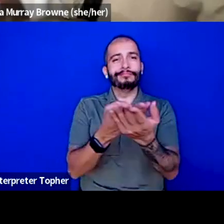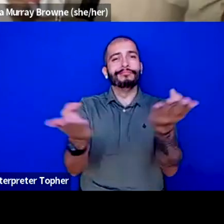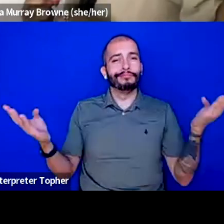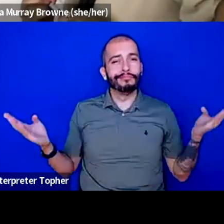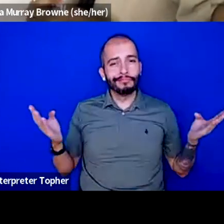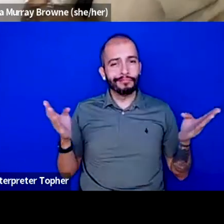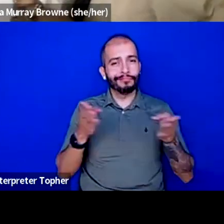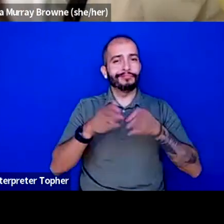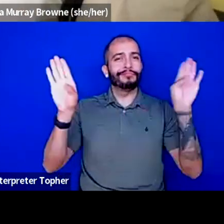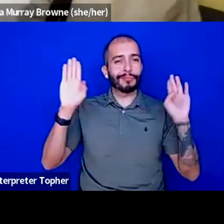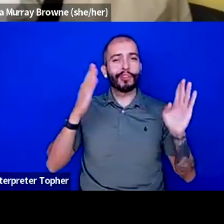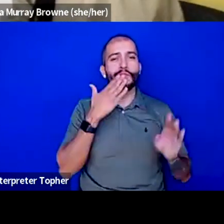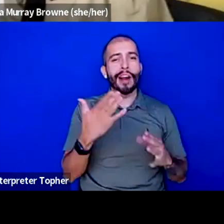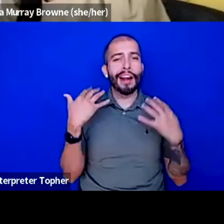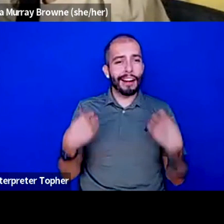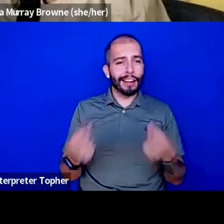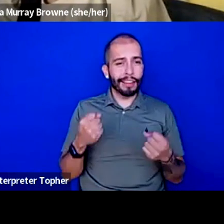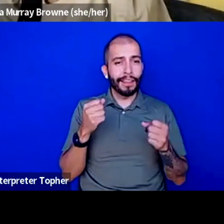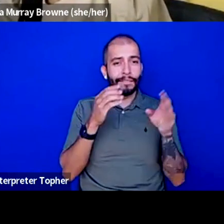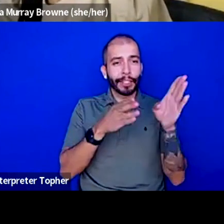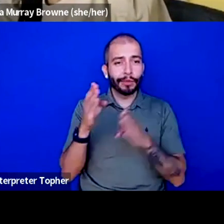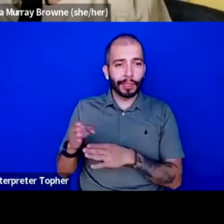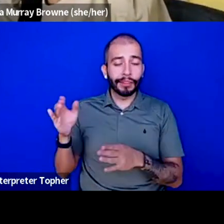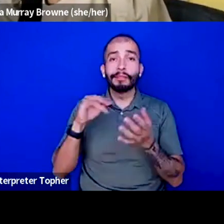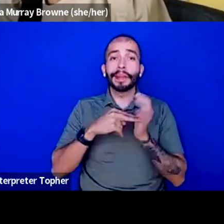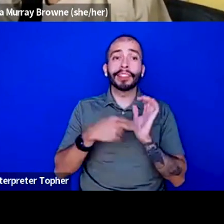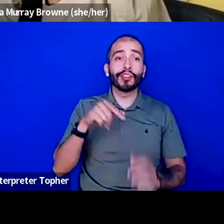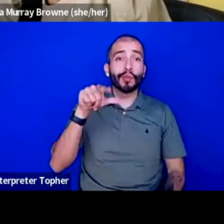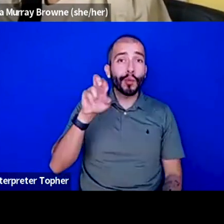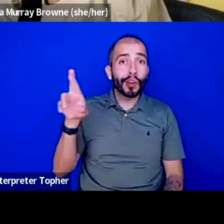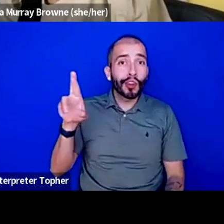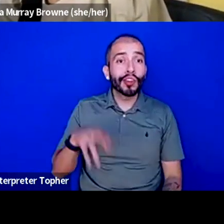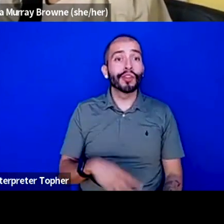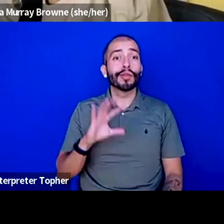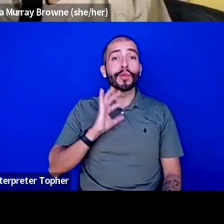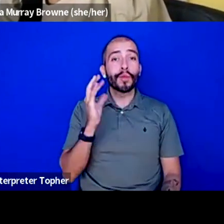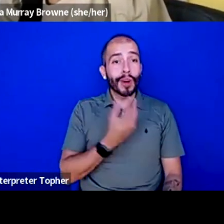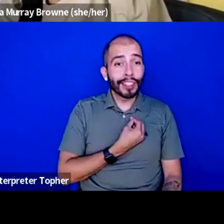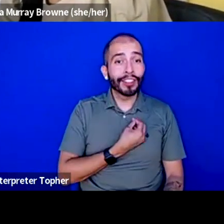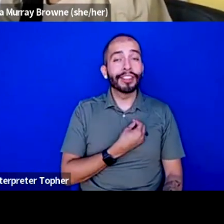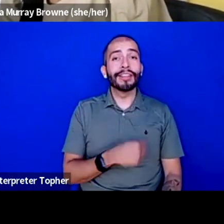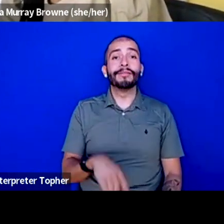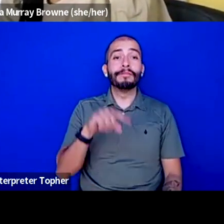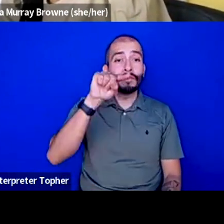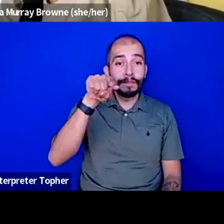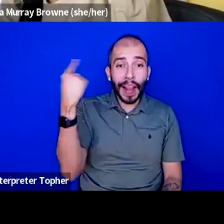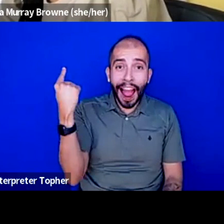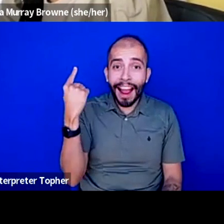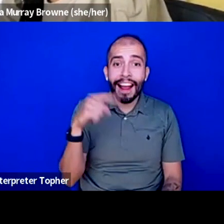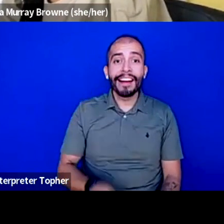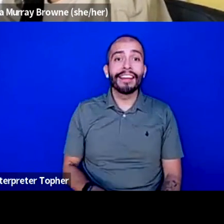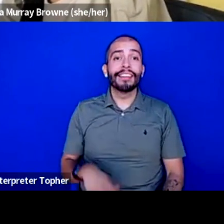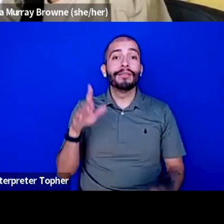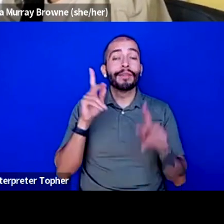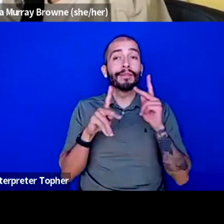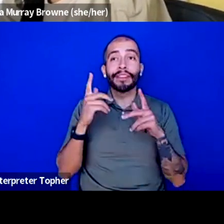individuals, Black individuals, Indigenous individuals, people living with mental health issues, so forth, right? Because what we know ultimately is that